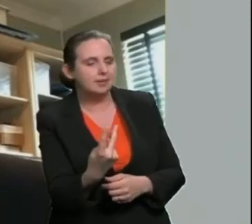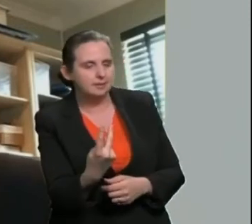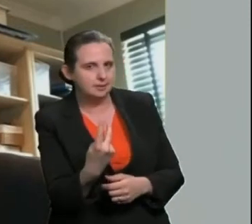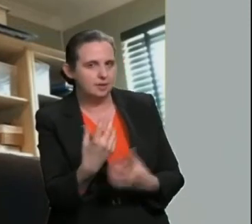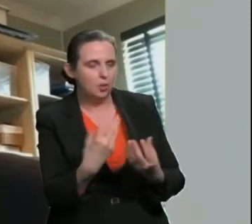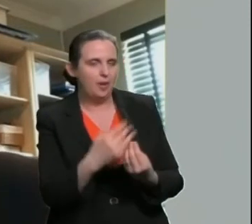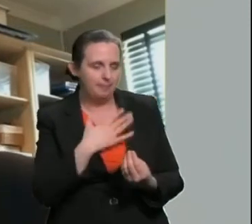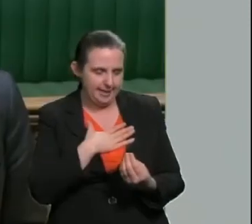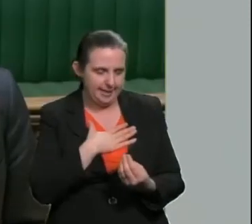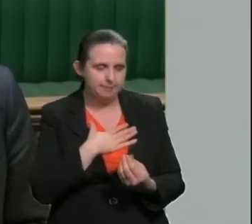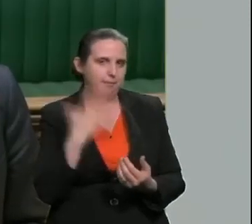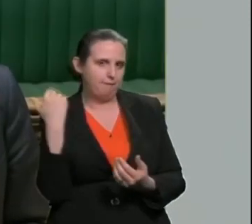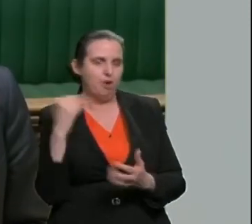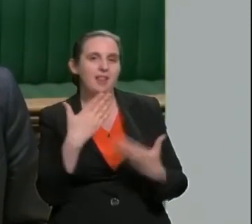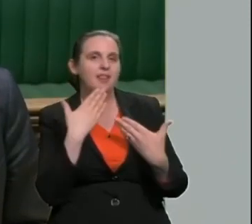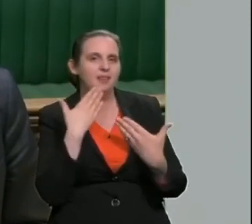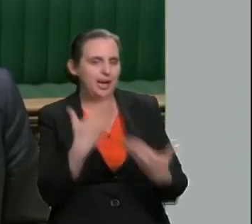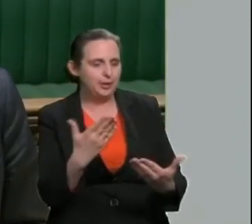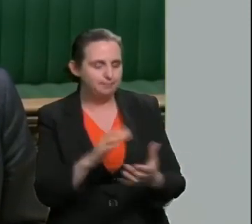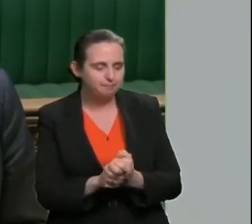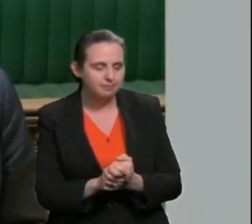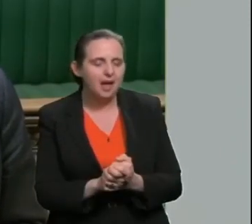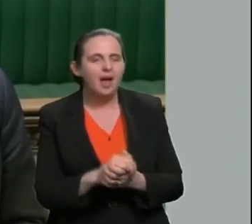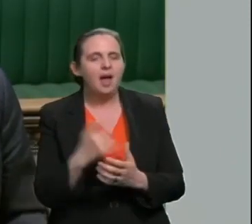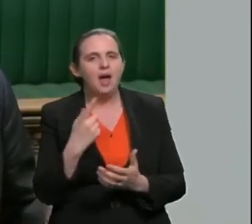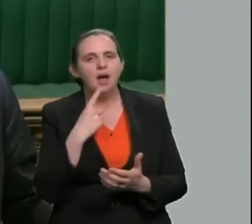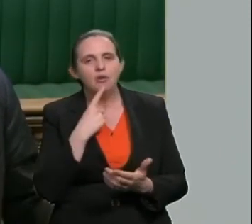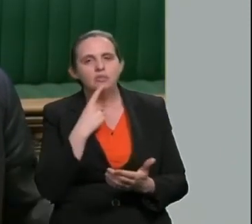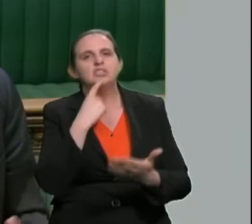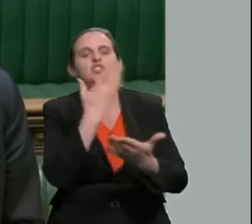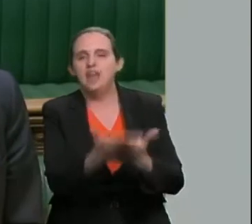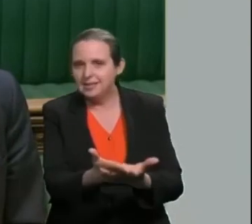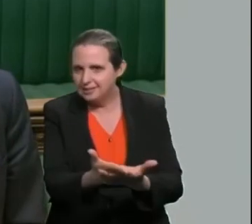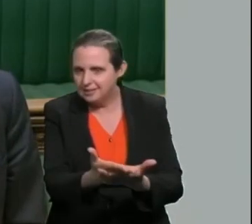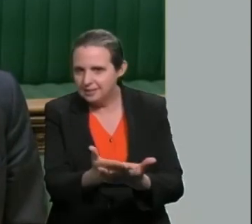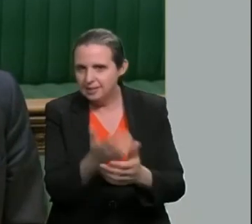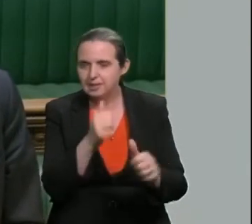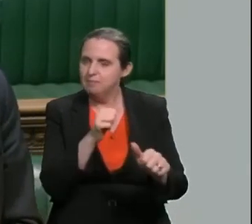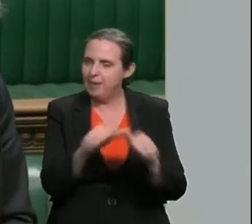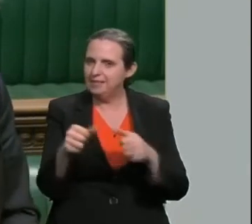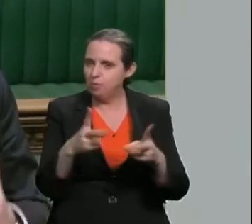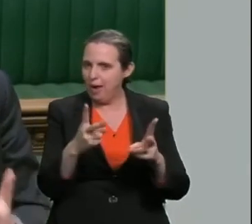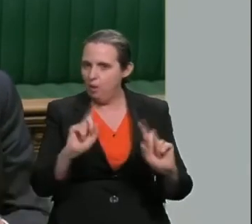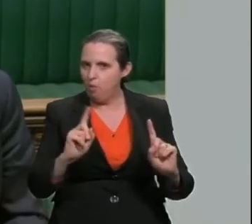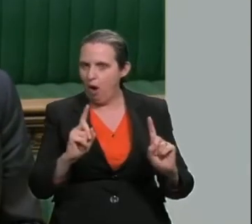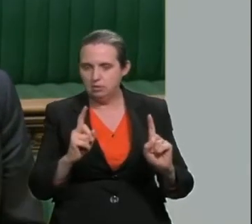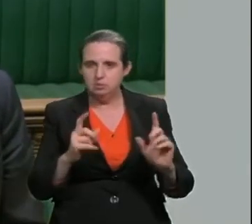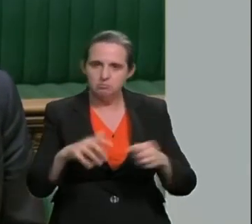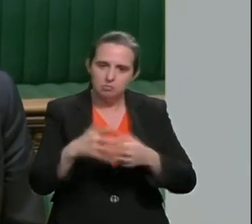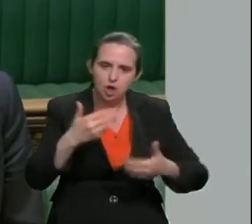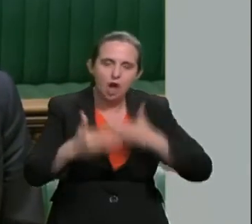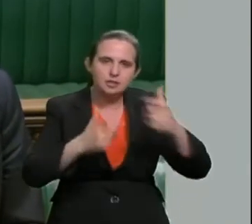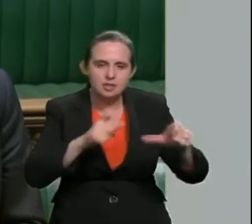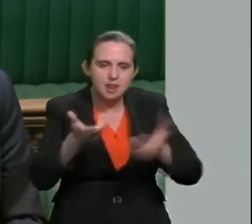him for that. But my humbly suggest that the best way forward is for the consultation to proceed and for local people